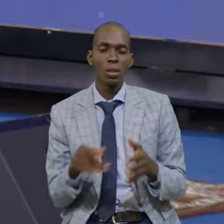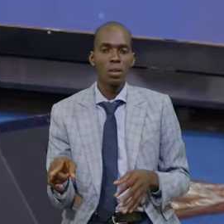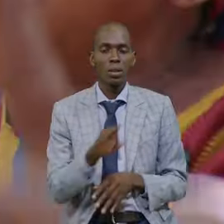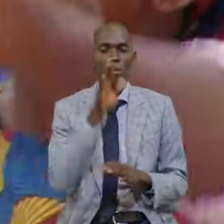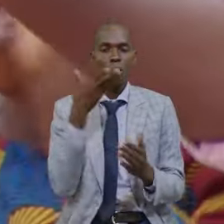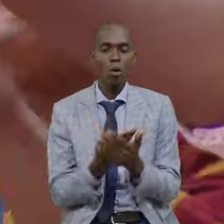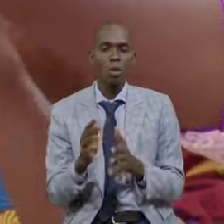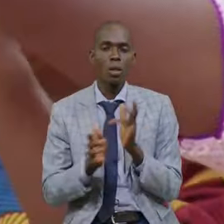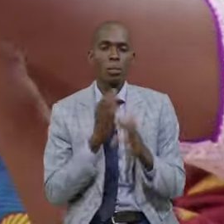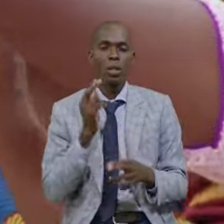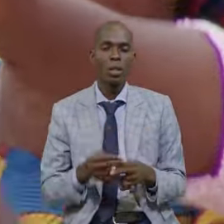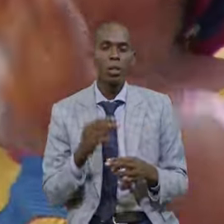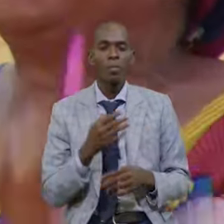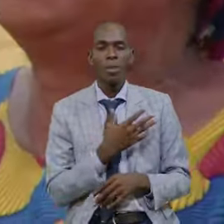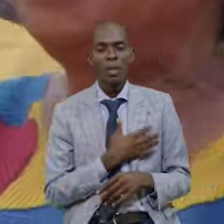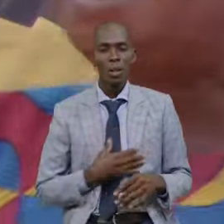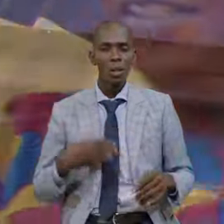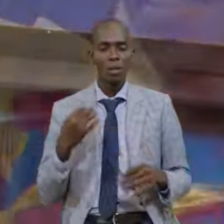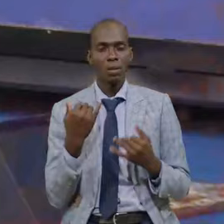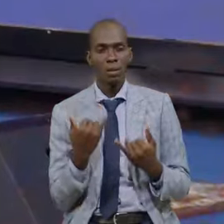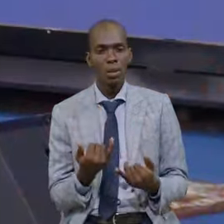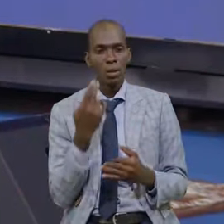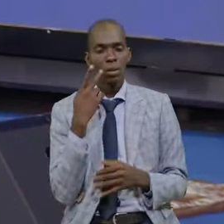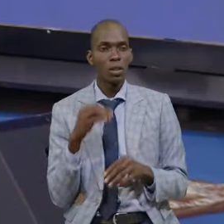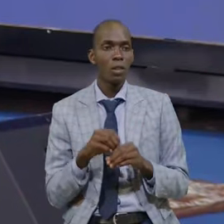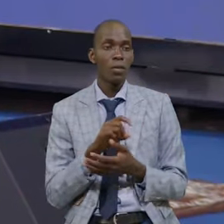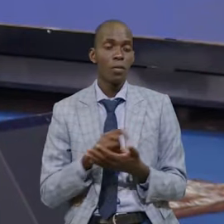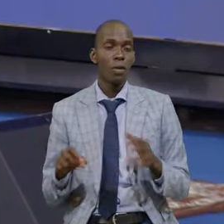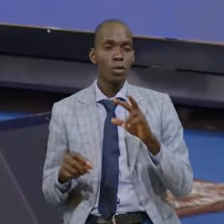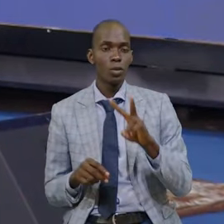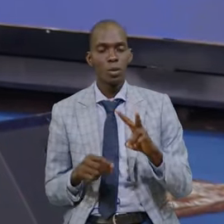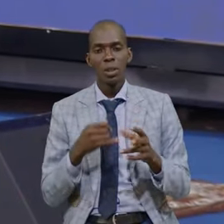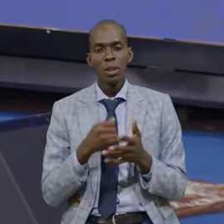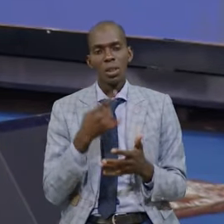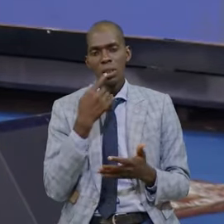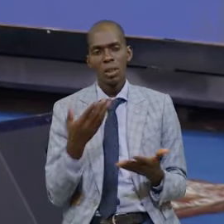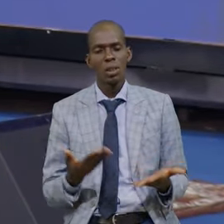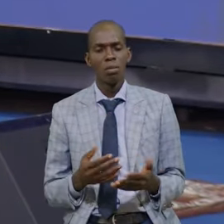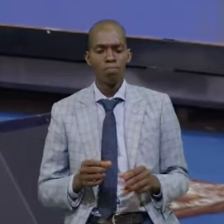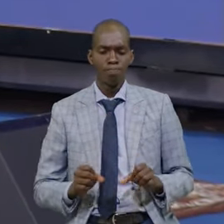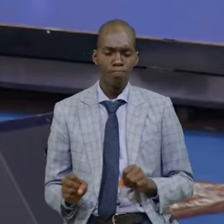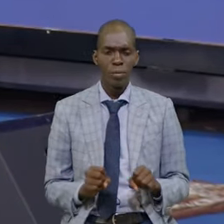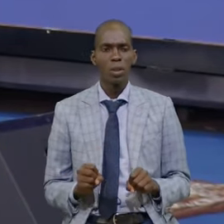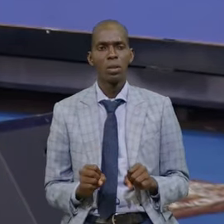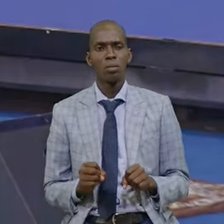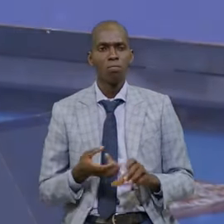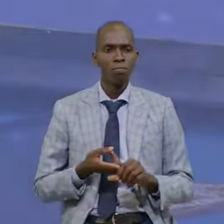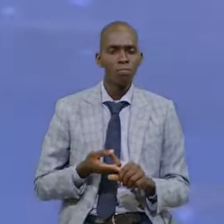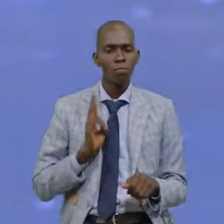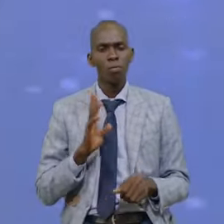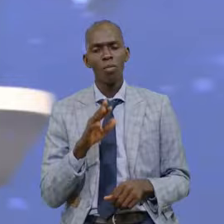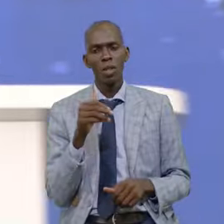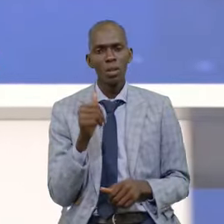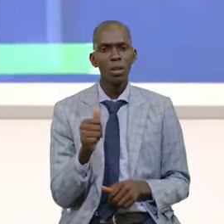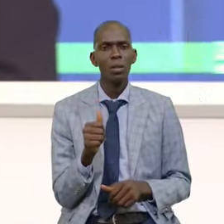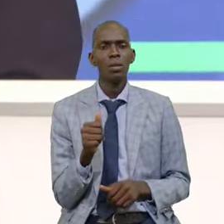Jesus' name. And then look at verse 2. In verse 2 it says, shake yourself